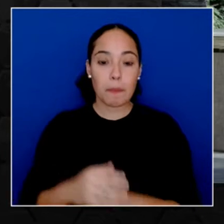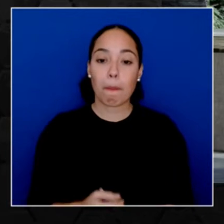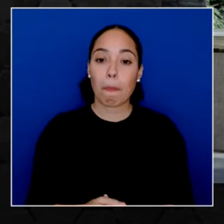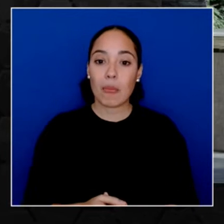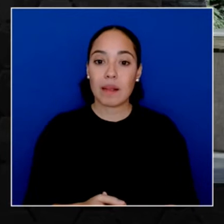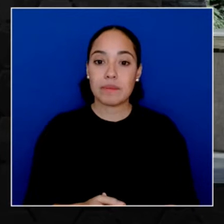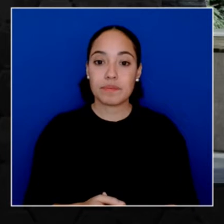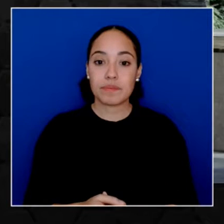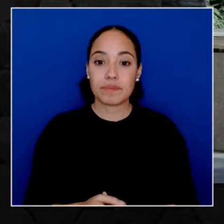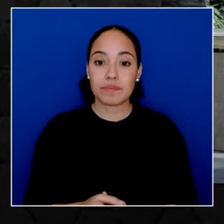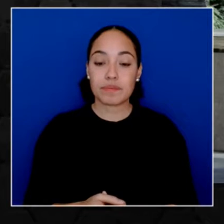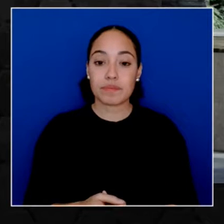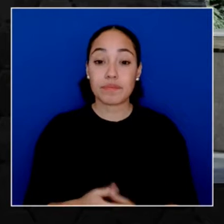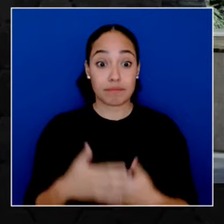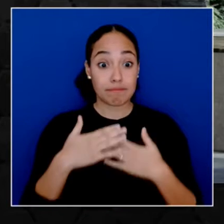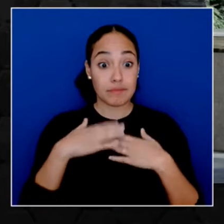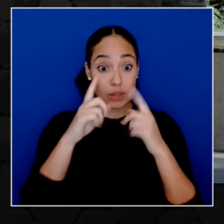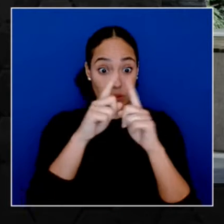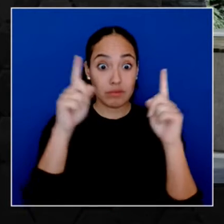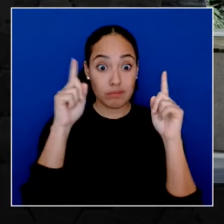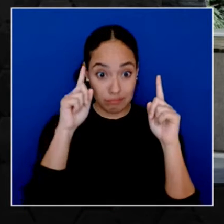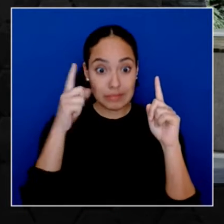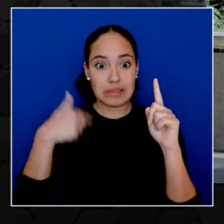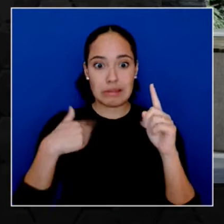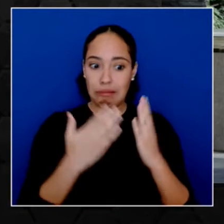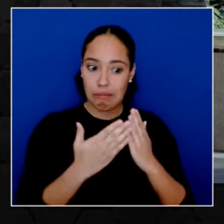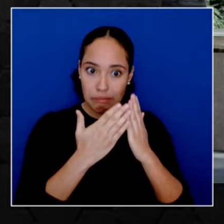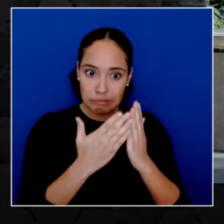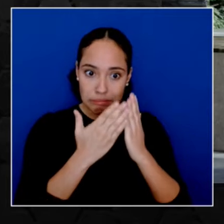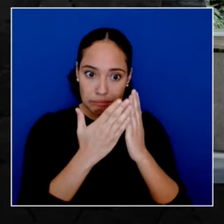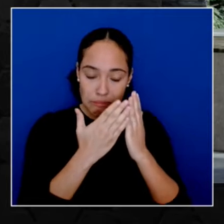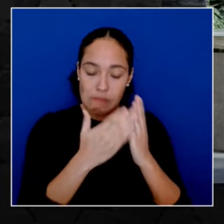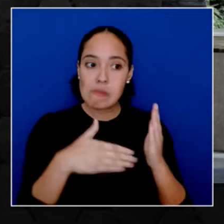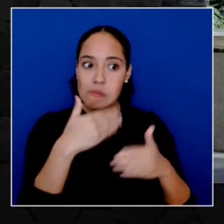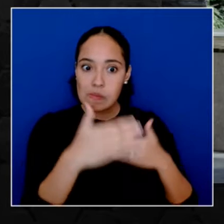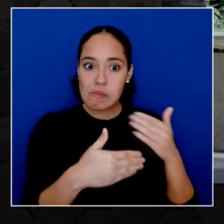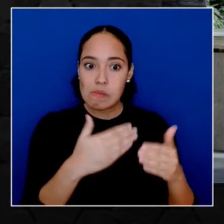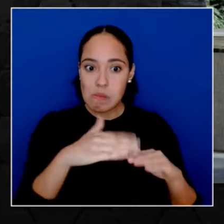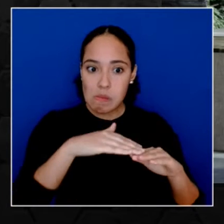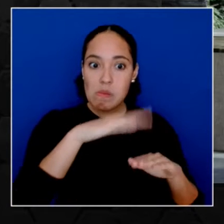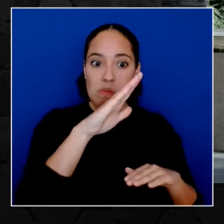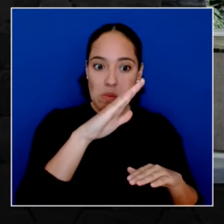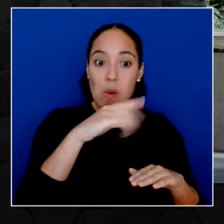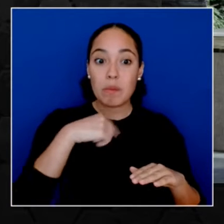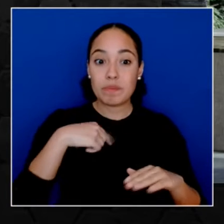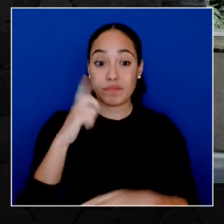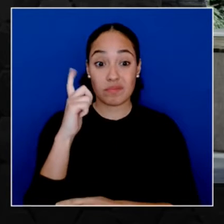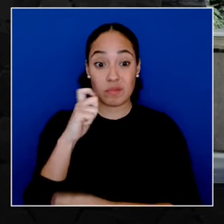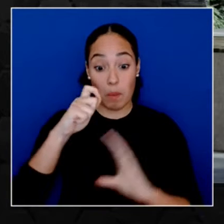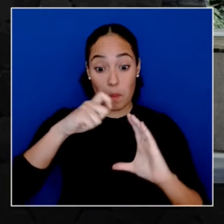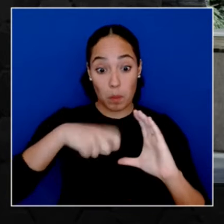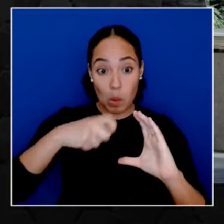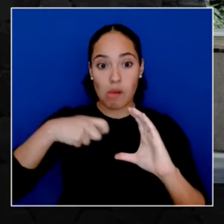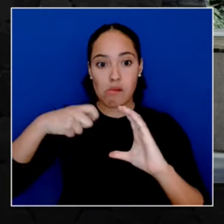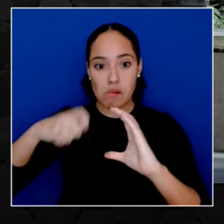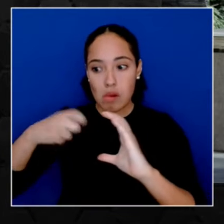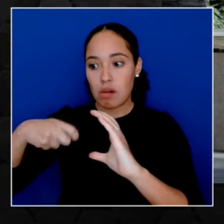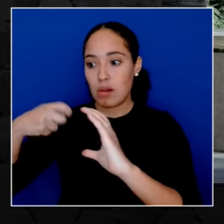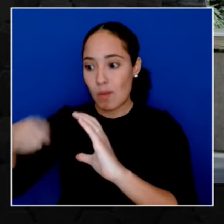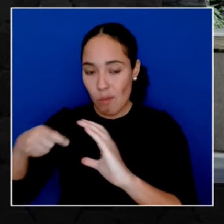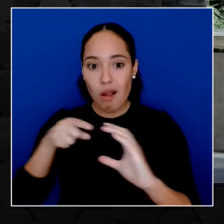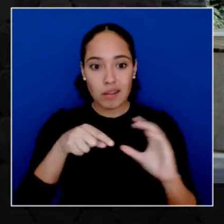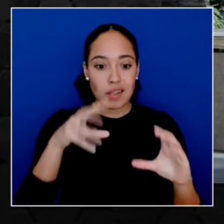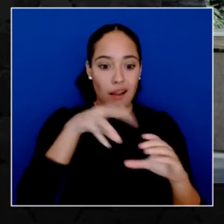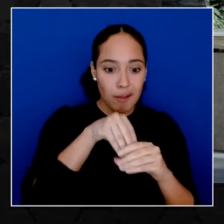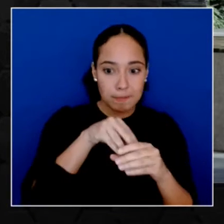and artificial intelligence. And then I started working on several projects. And that's how I landed several internships at JP Morgan Chase and also